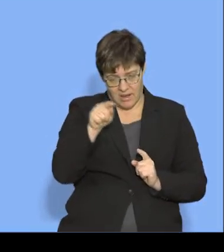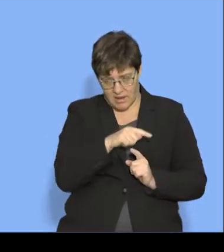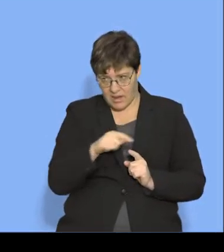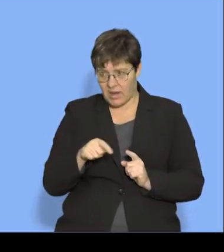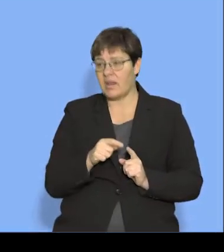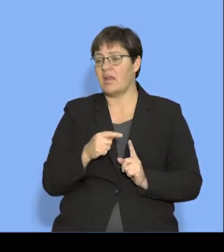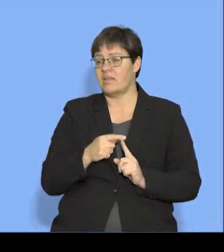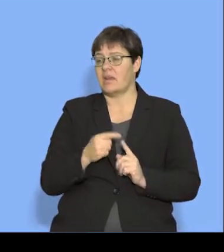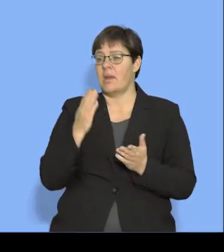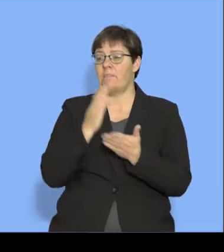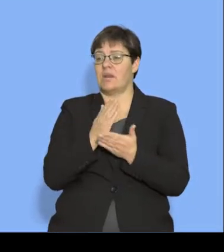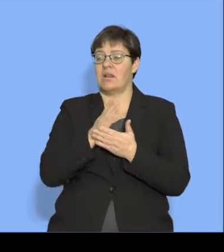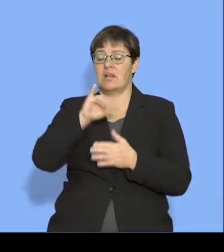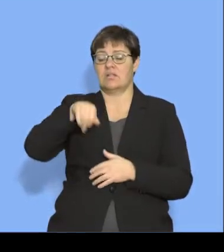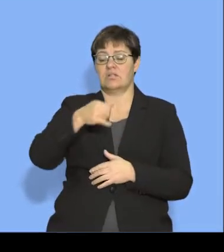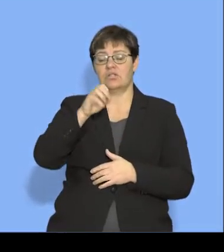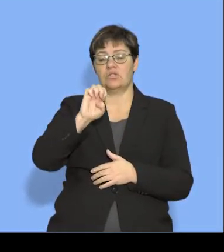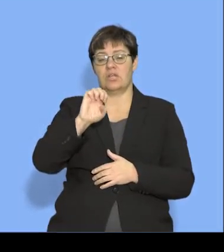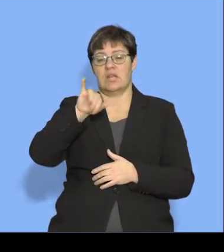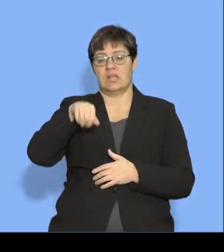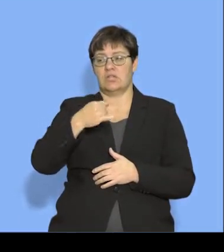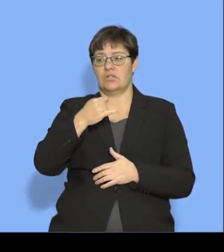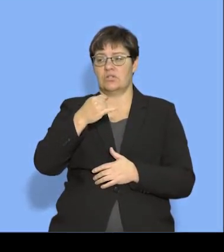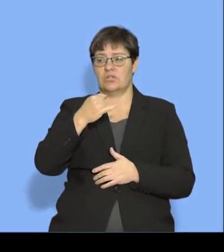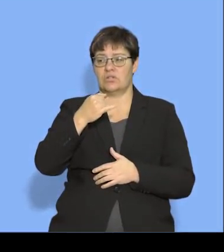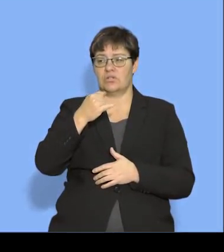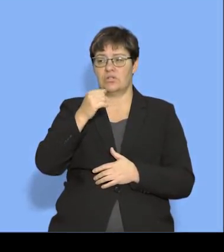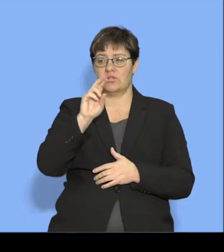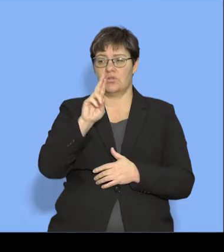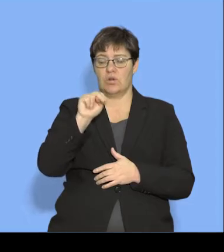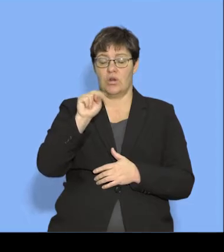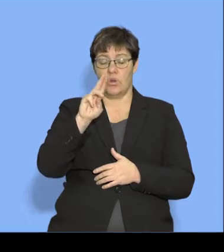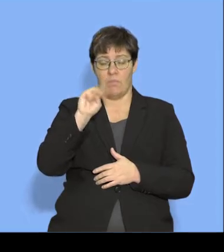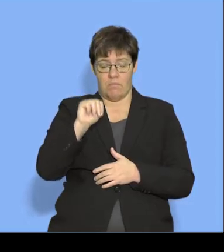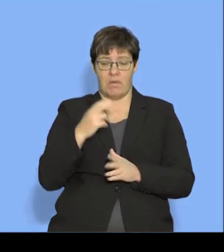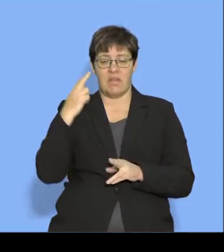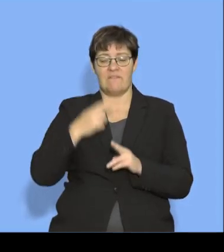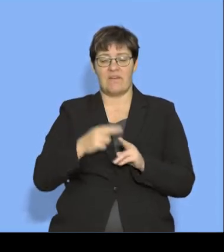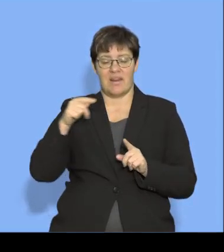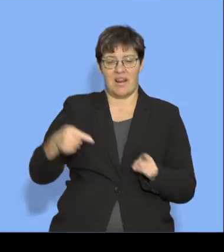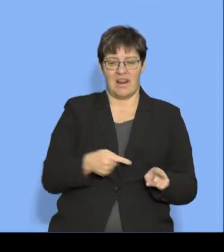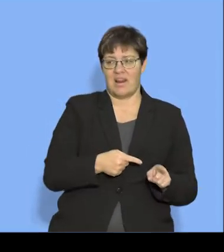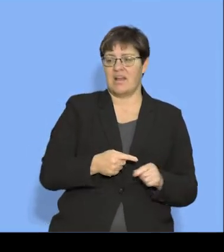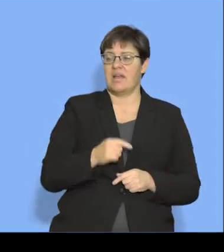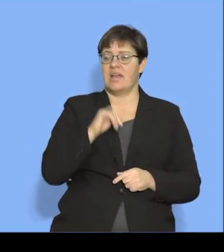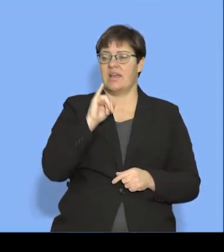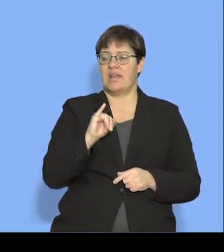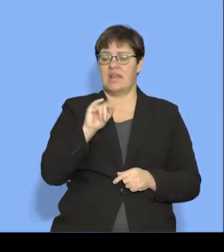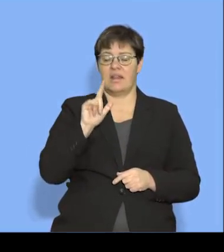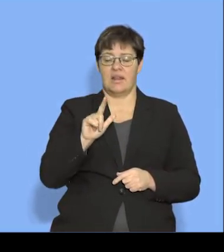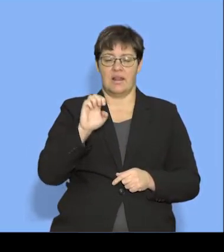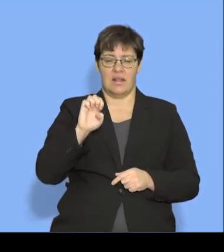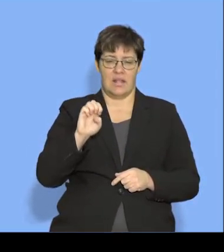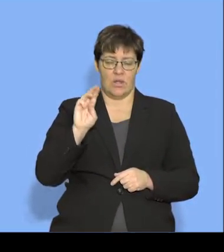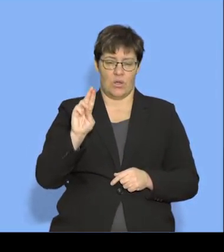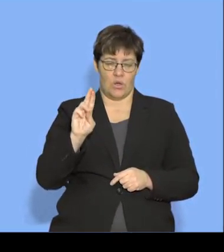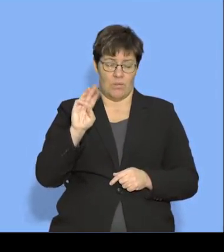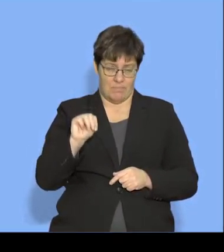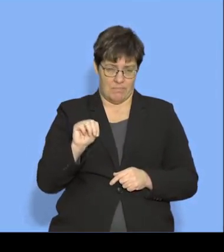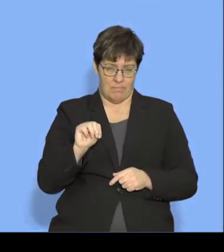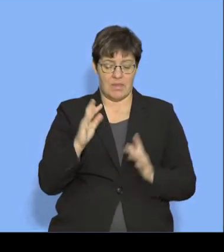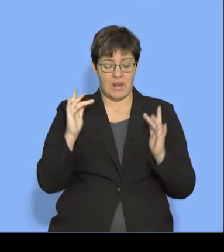middle part of the small intestine called the jejunum, which then finally ends in the ileum. And that